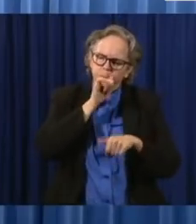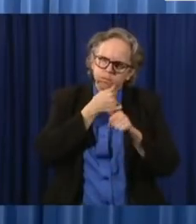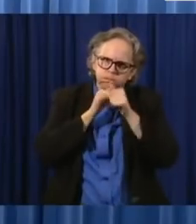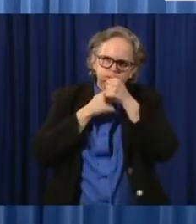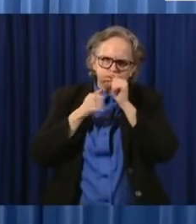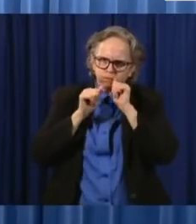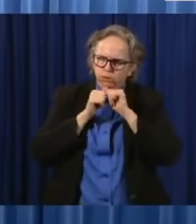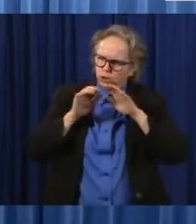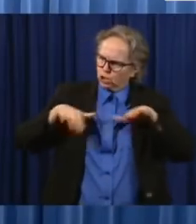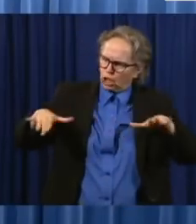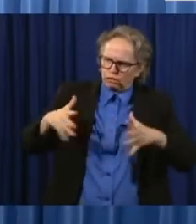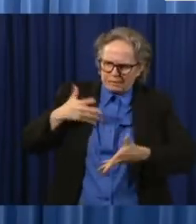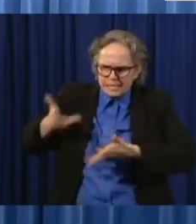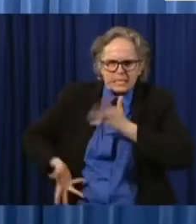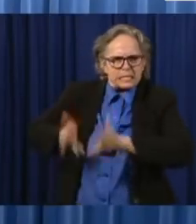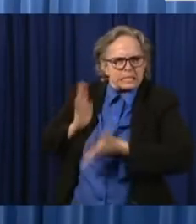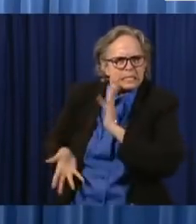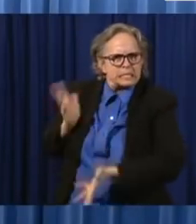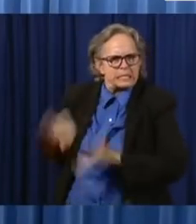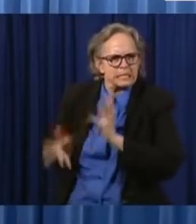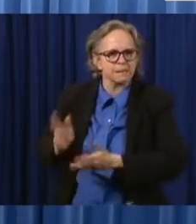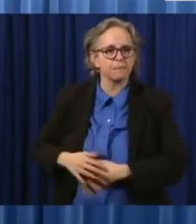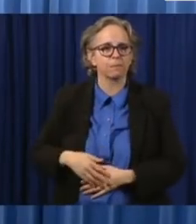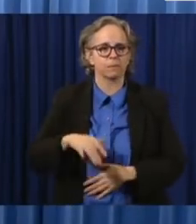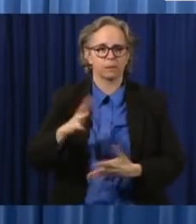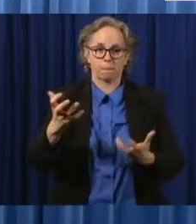Many more kids may need our support.